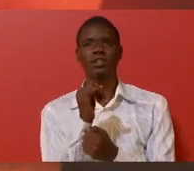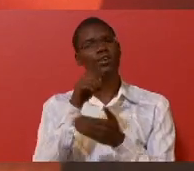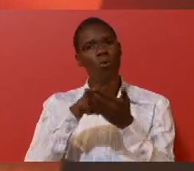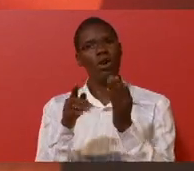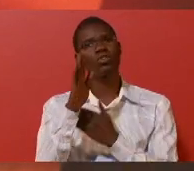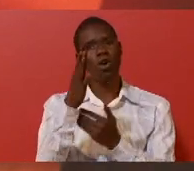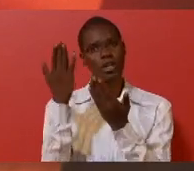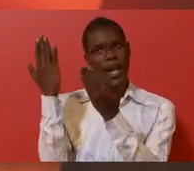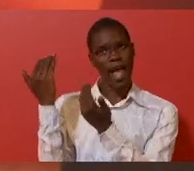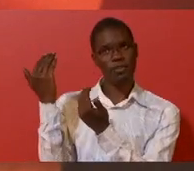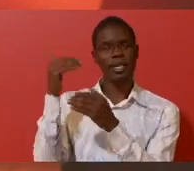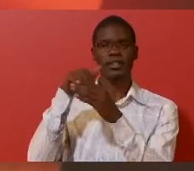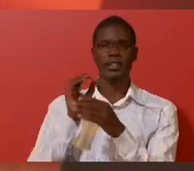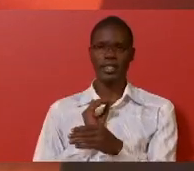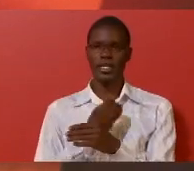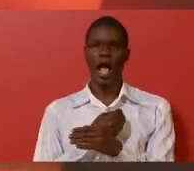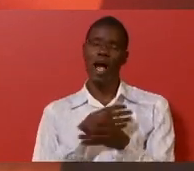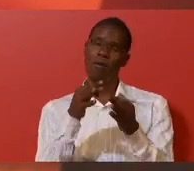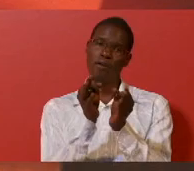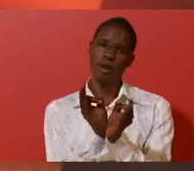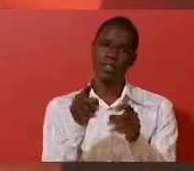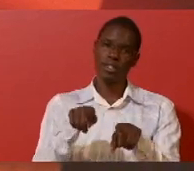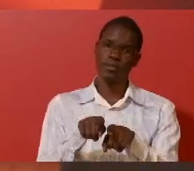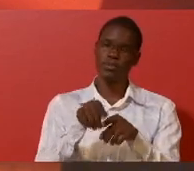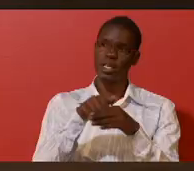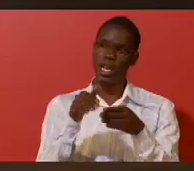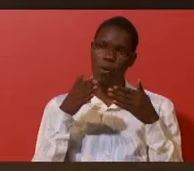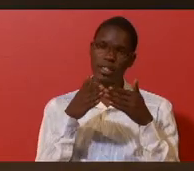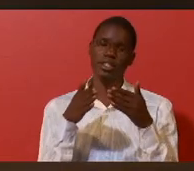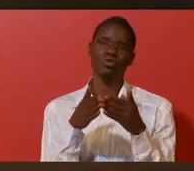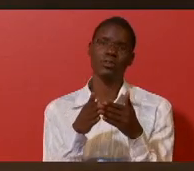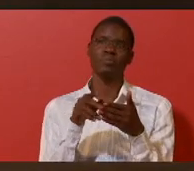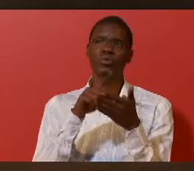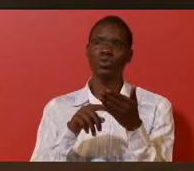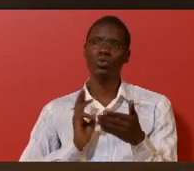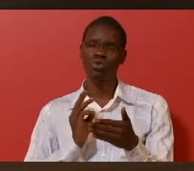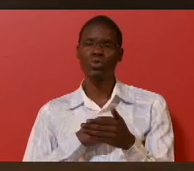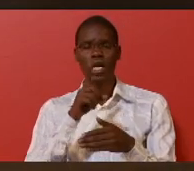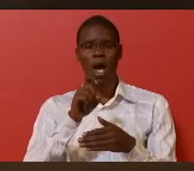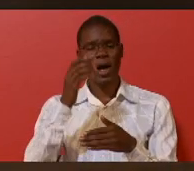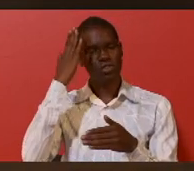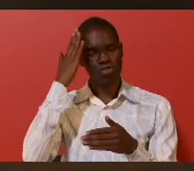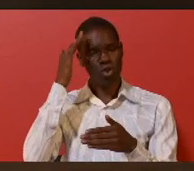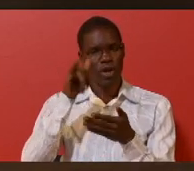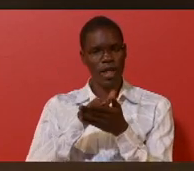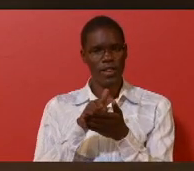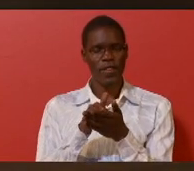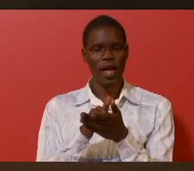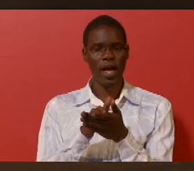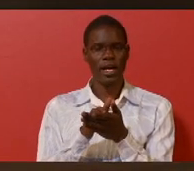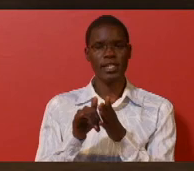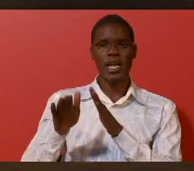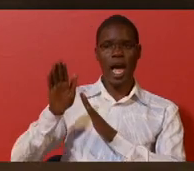God expects in our families and in our sexuality. What we do also know is that if our sexuality